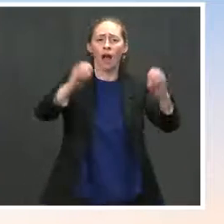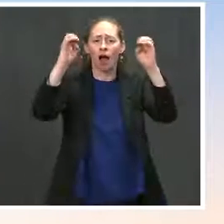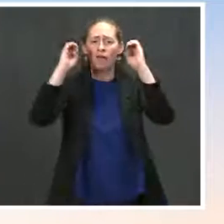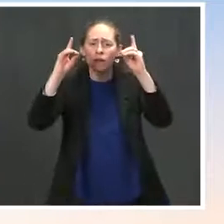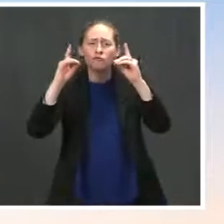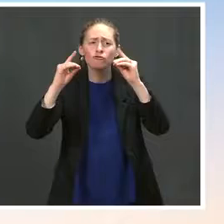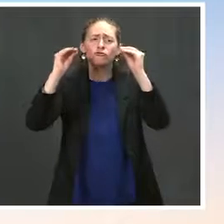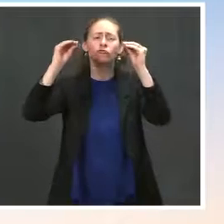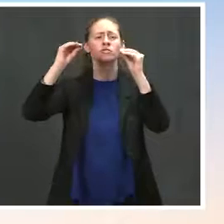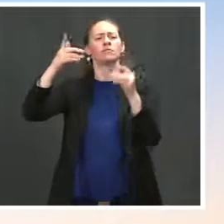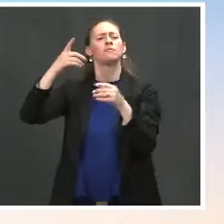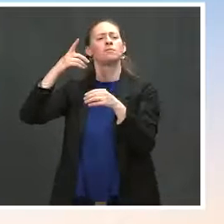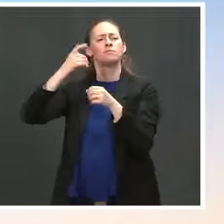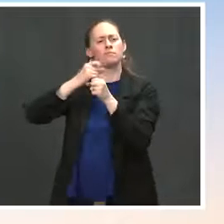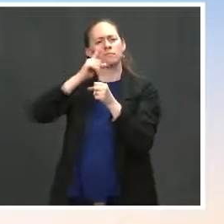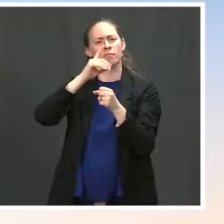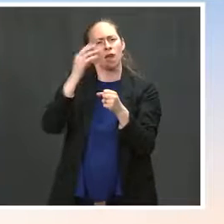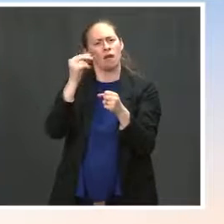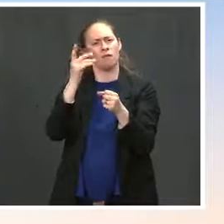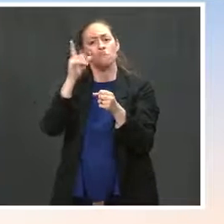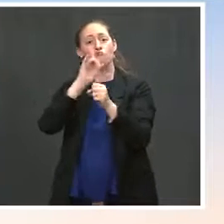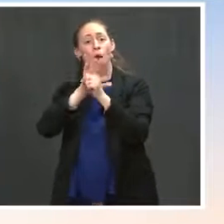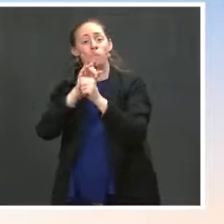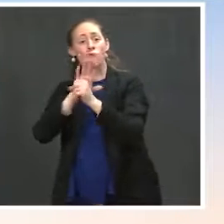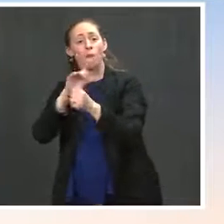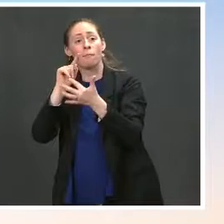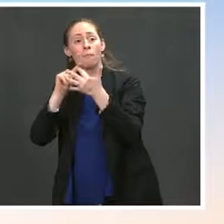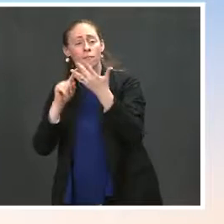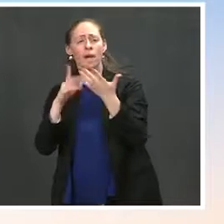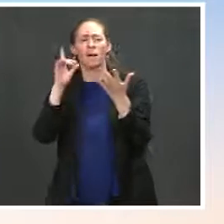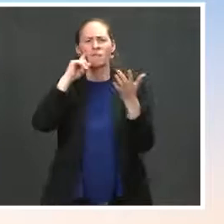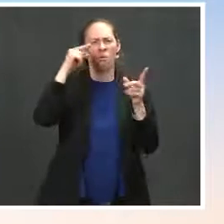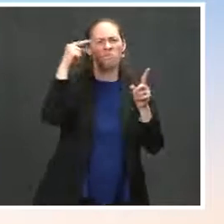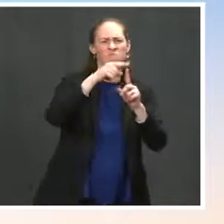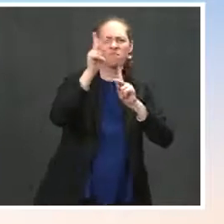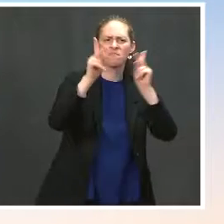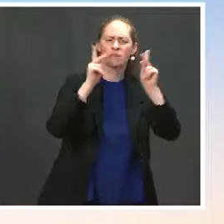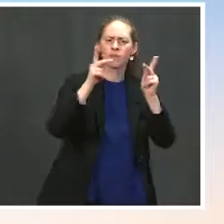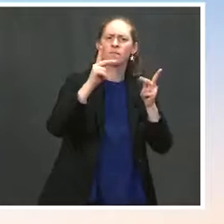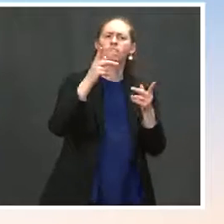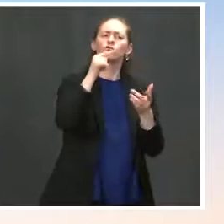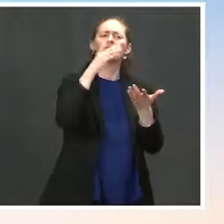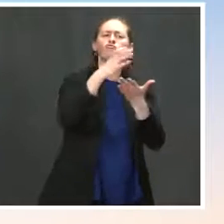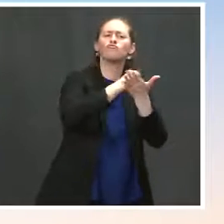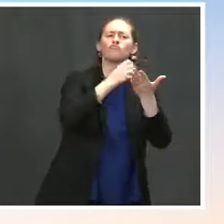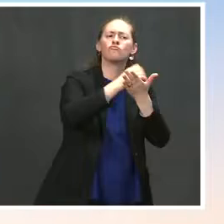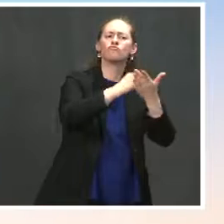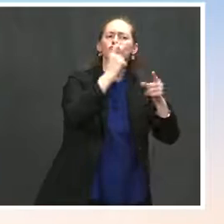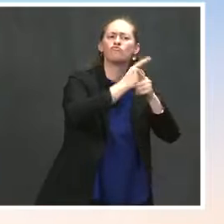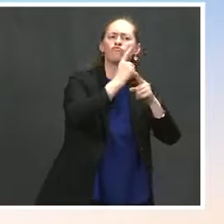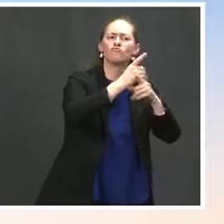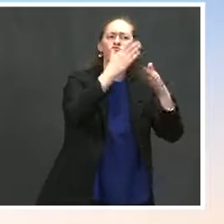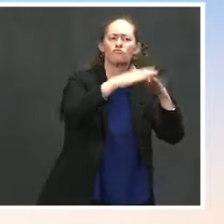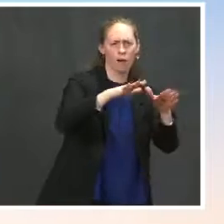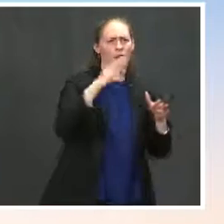on those priorities and middle-class priorities and ensuring that there's an investment in economic security from the federal